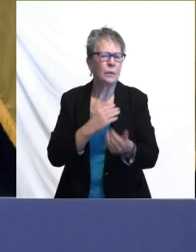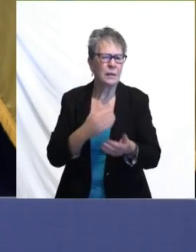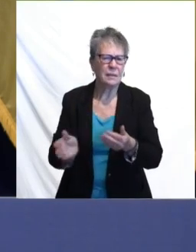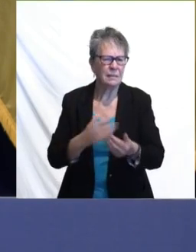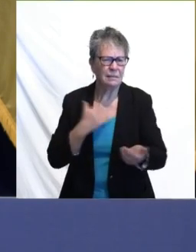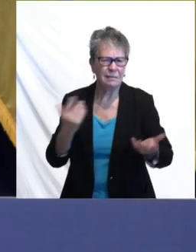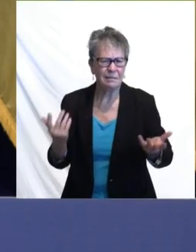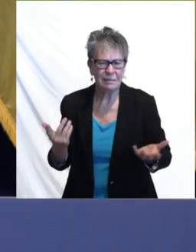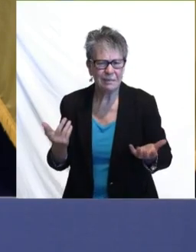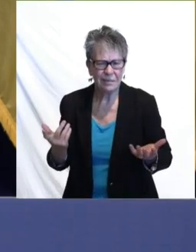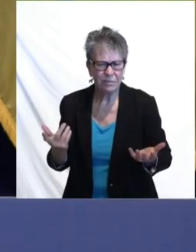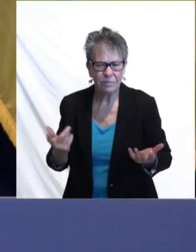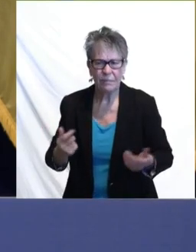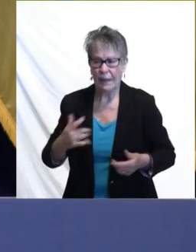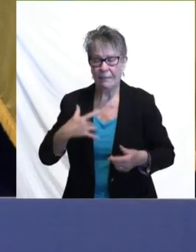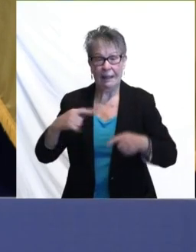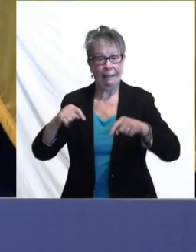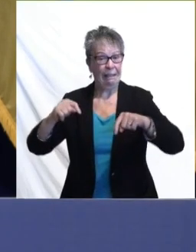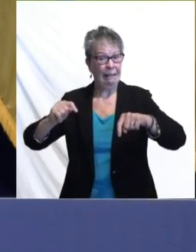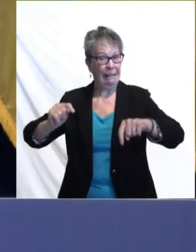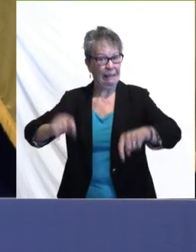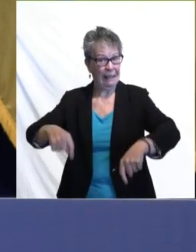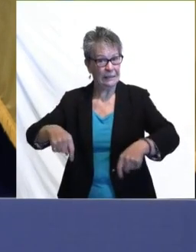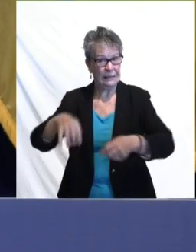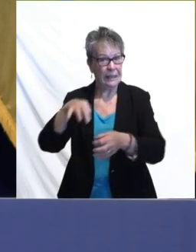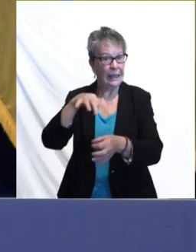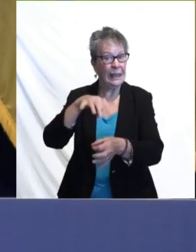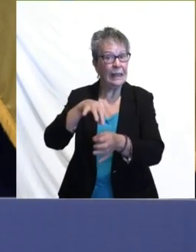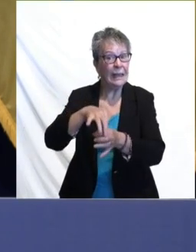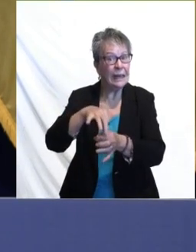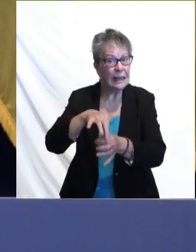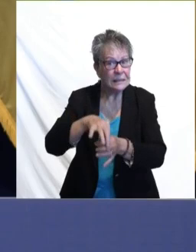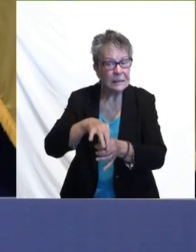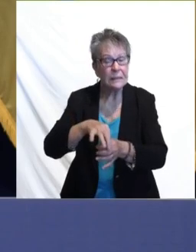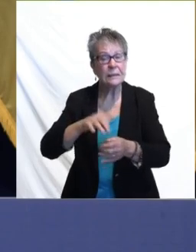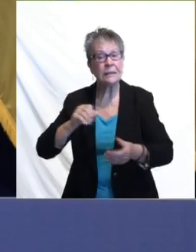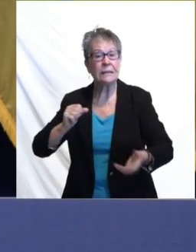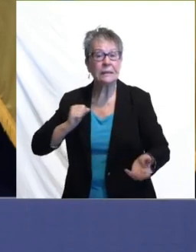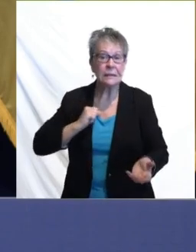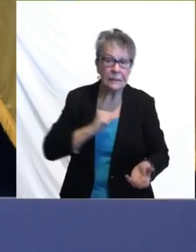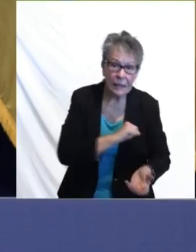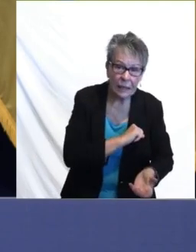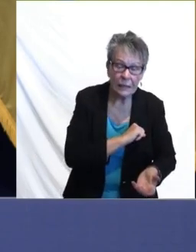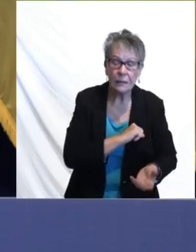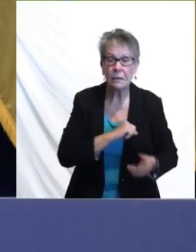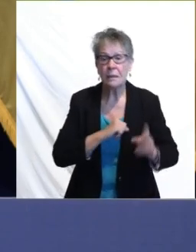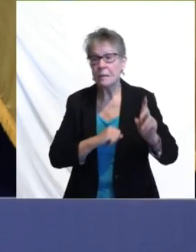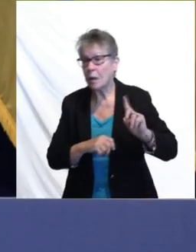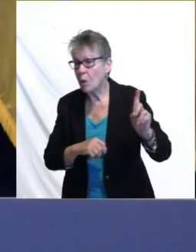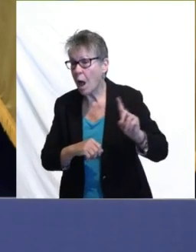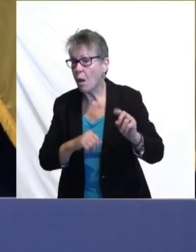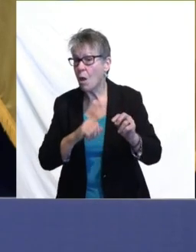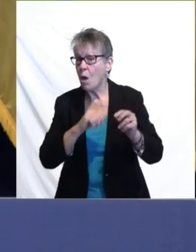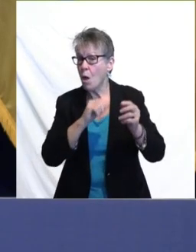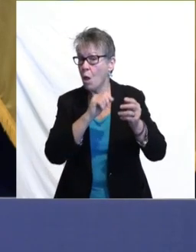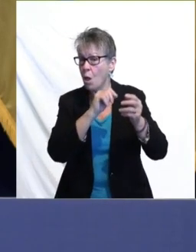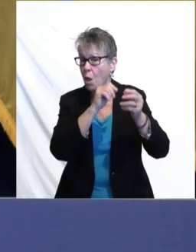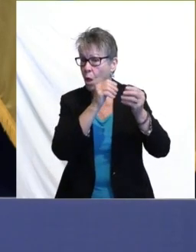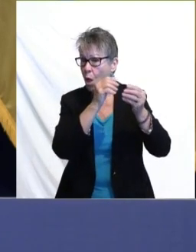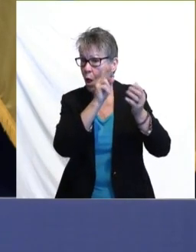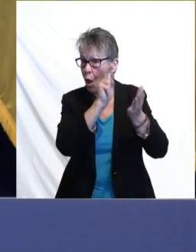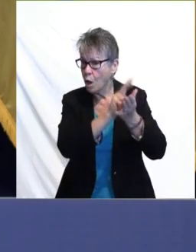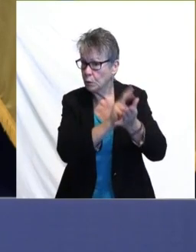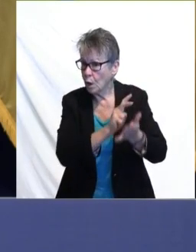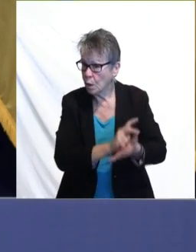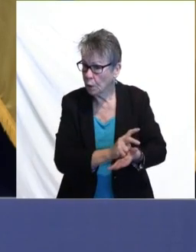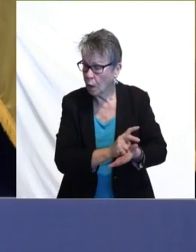don't view it as a repudiation. I view that we had, by putting those policies in place and help make the state stronger